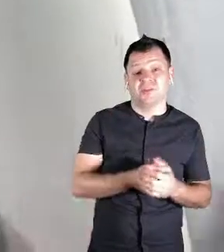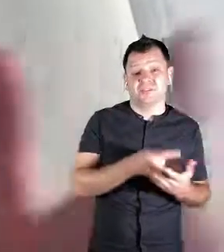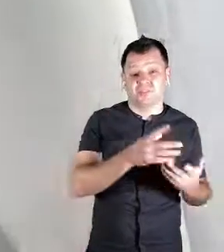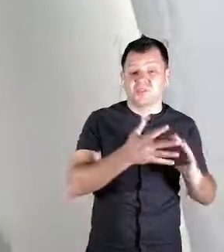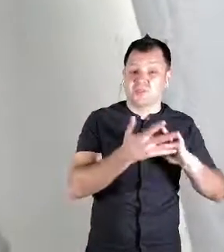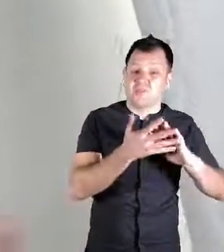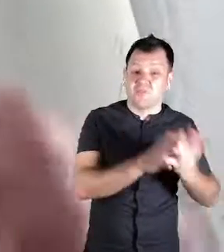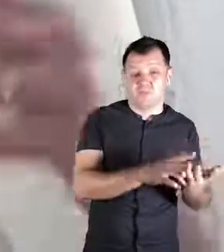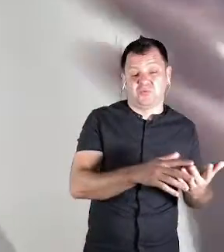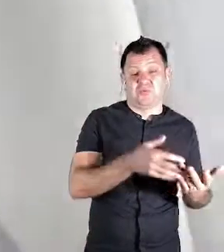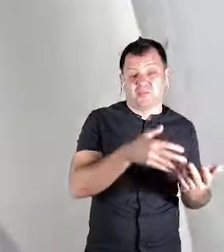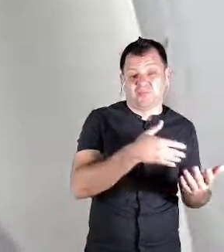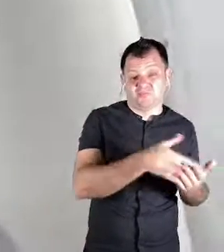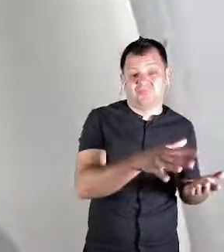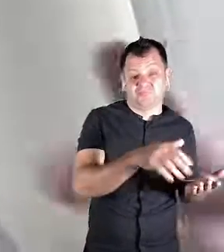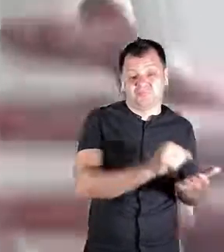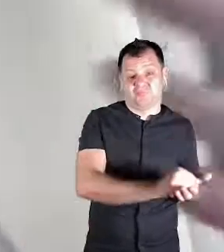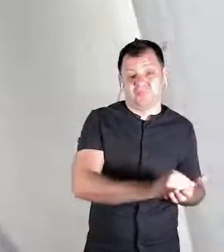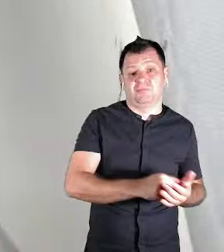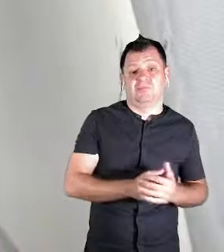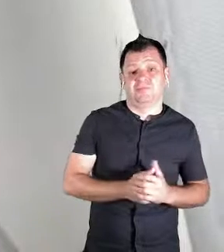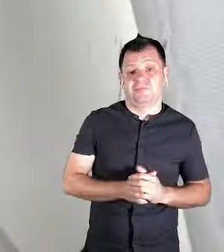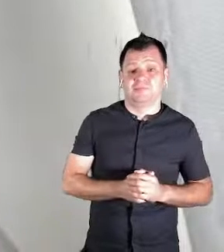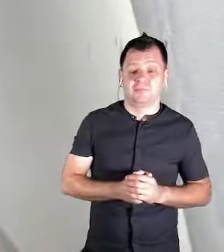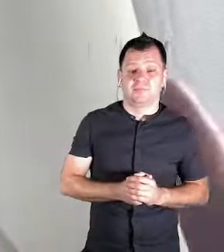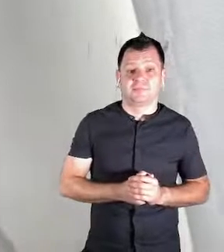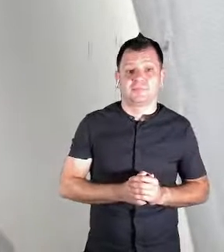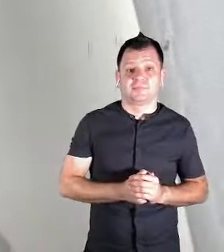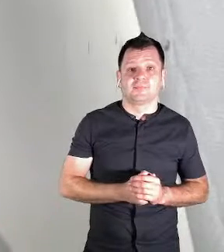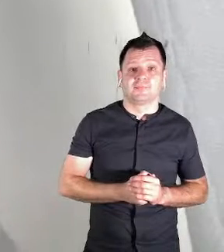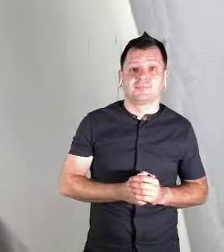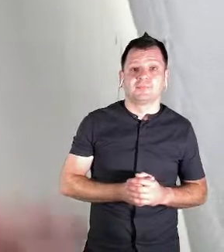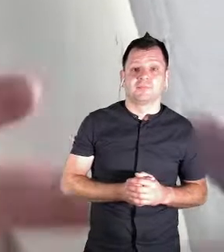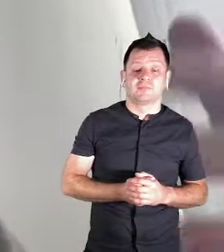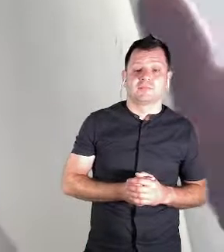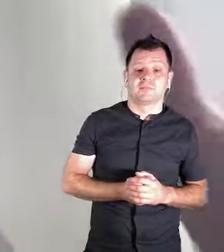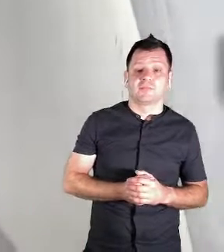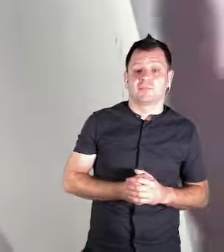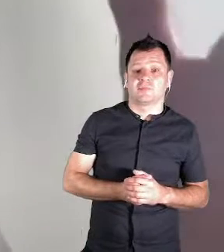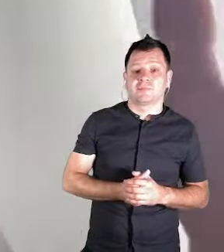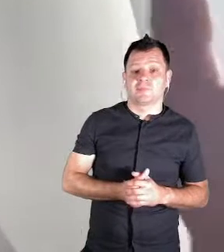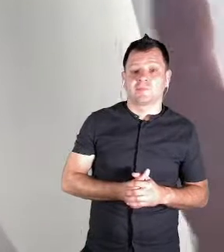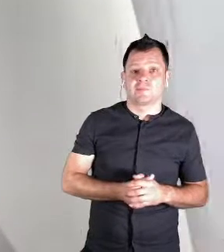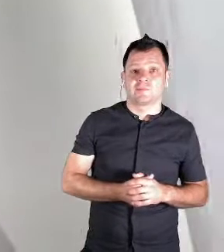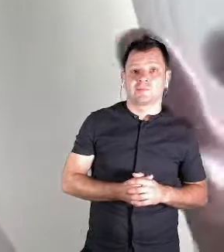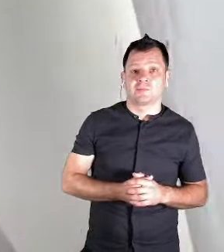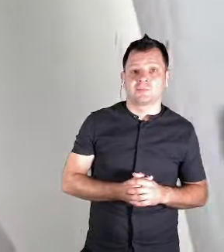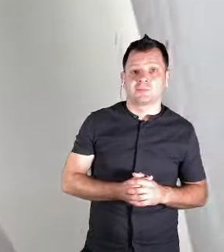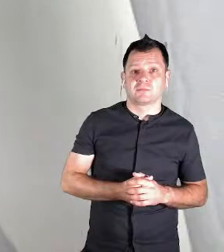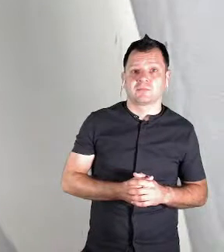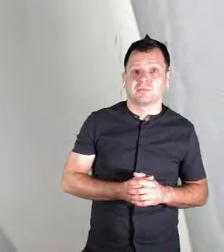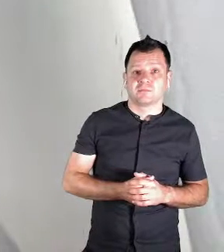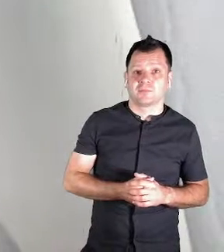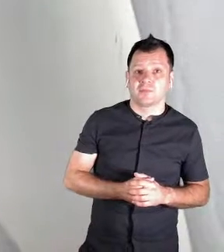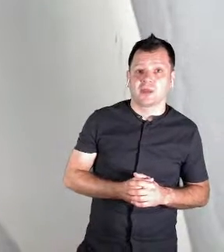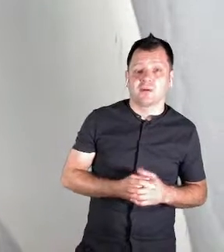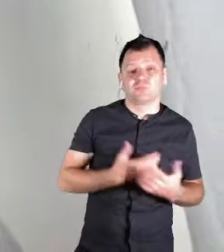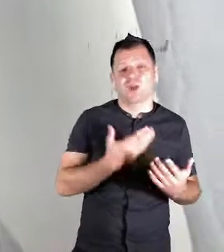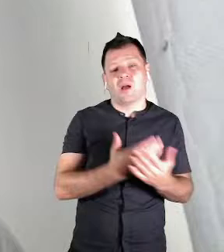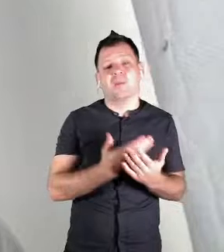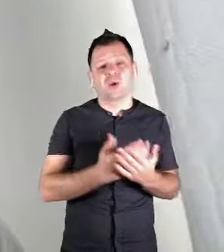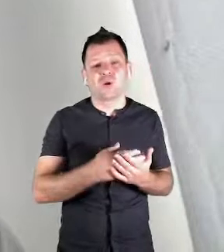are necessary because people don't entertain or take care of these